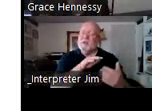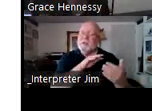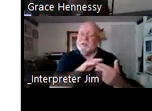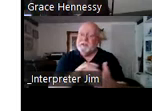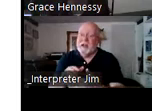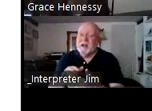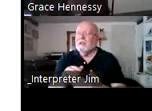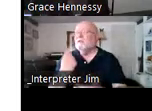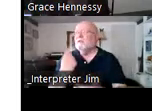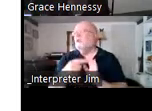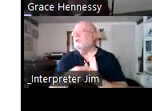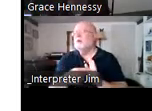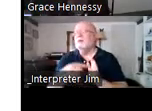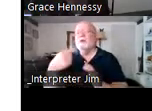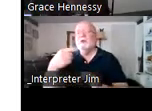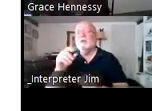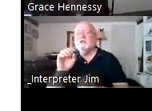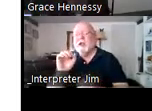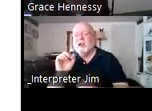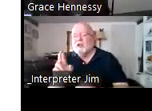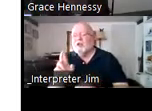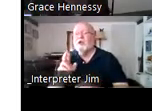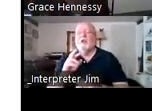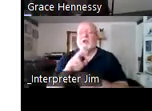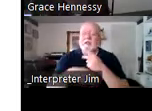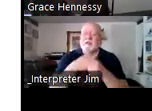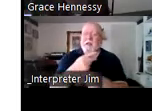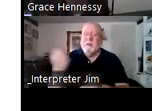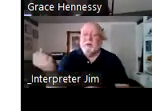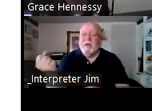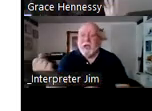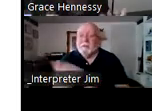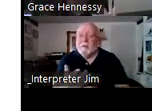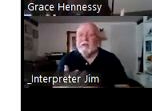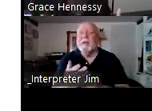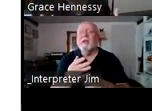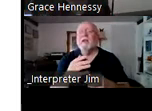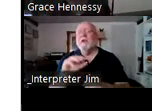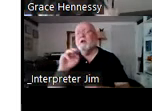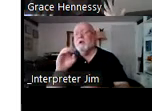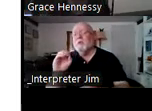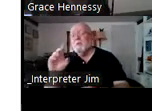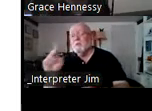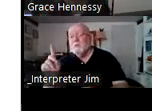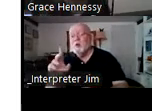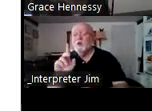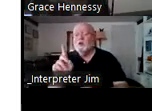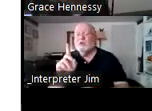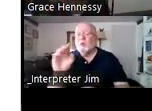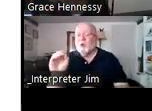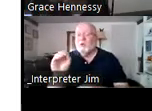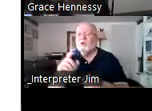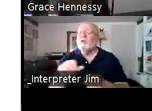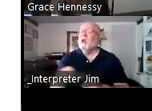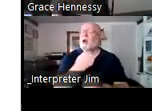gender issues, the gambling severity, and the type of gambling that people engage in. Mood disorders or other psychiatric conditions were